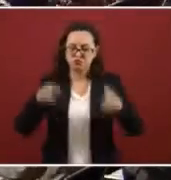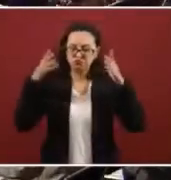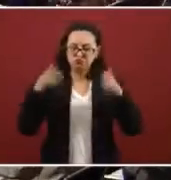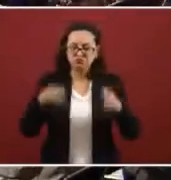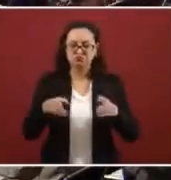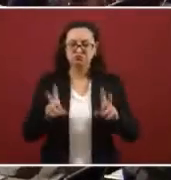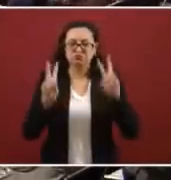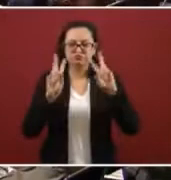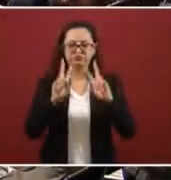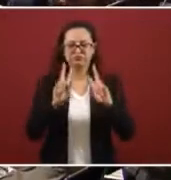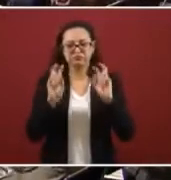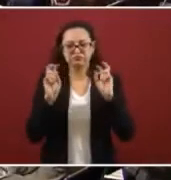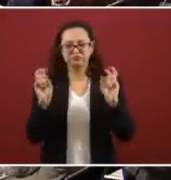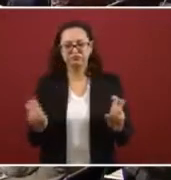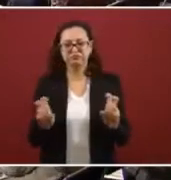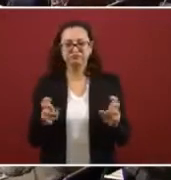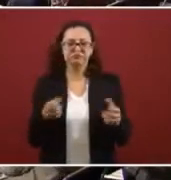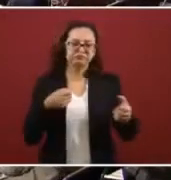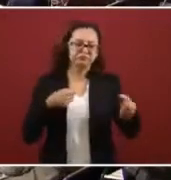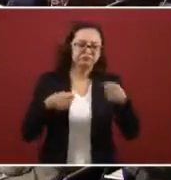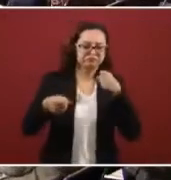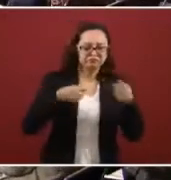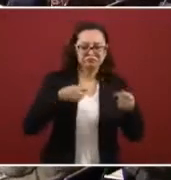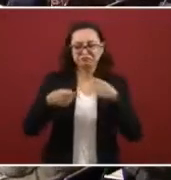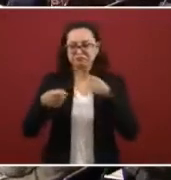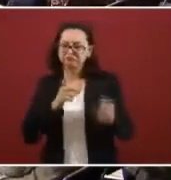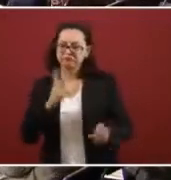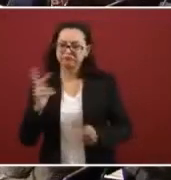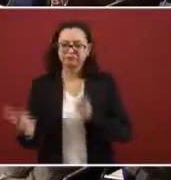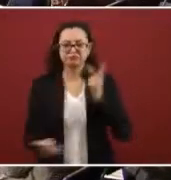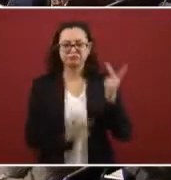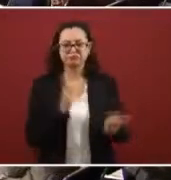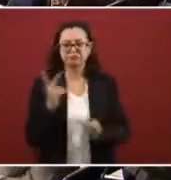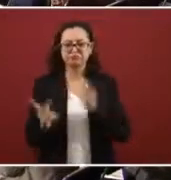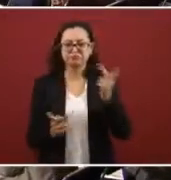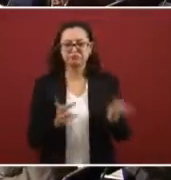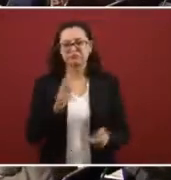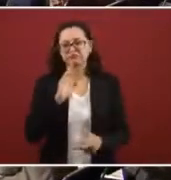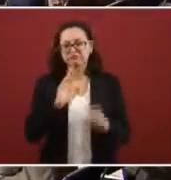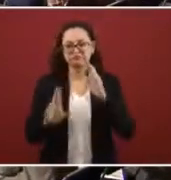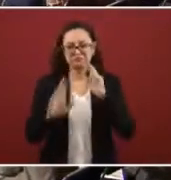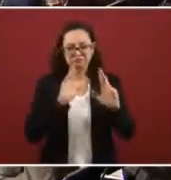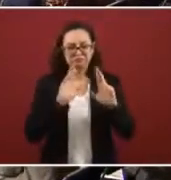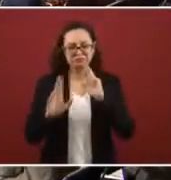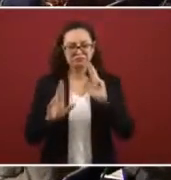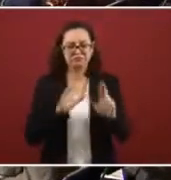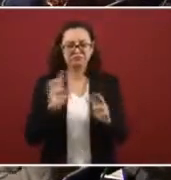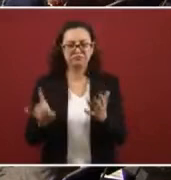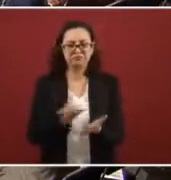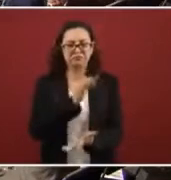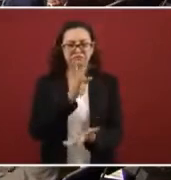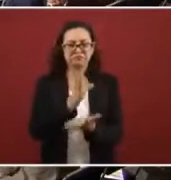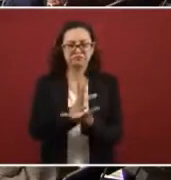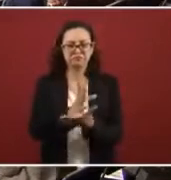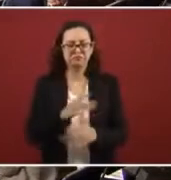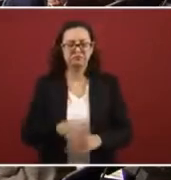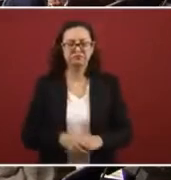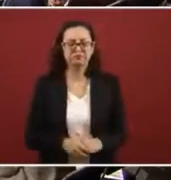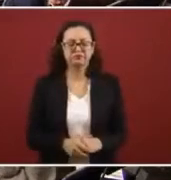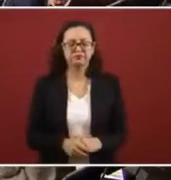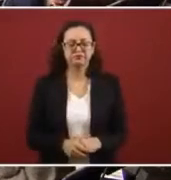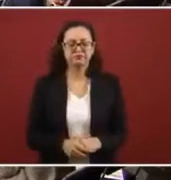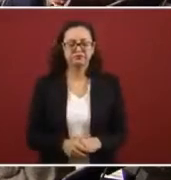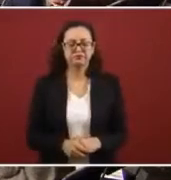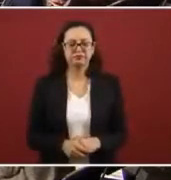dedicating rueda de prensa, the press circle preguntas, to ask questions and answer